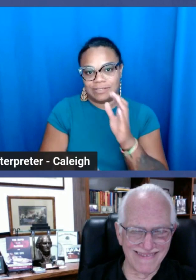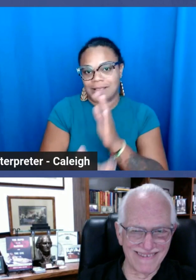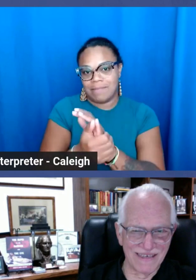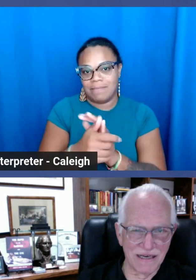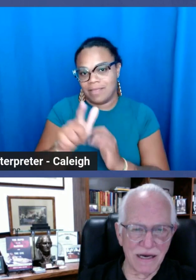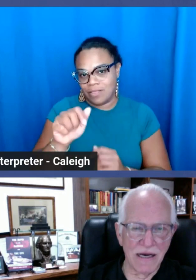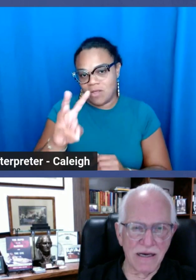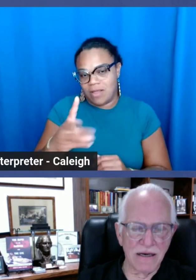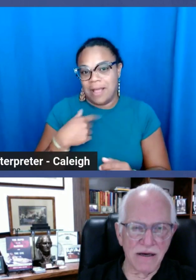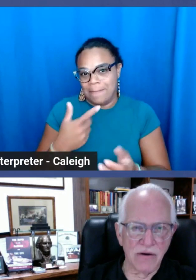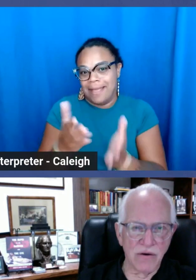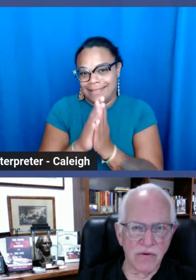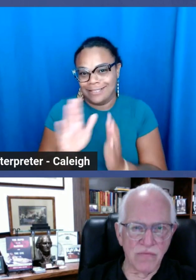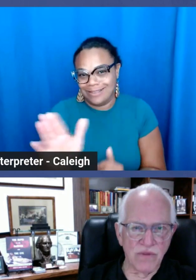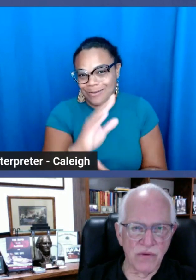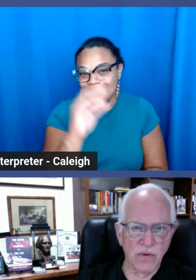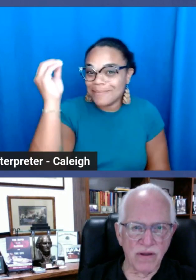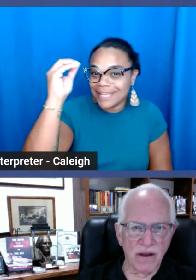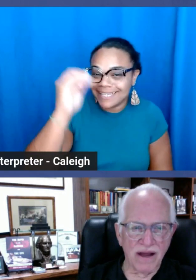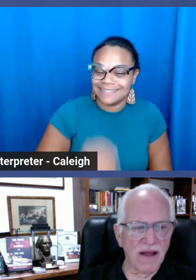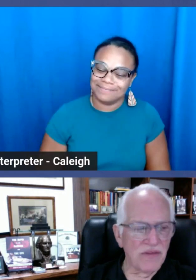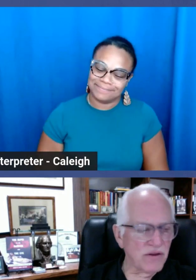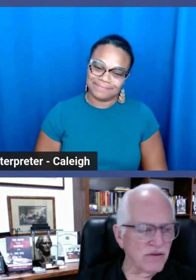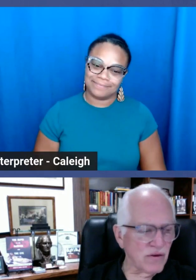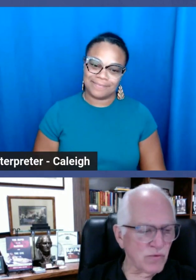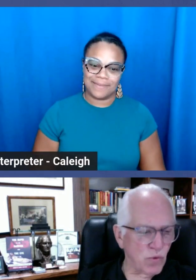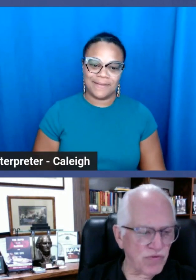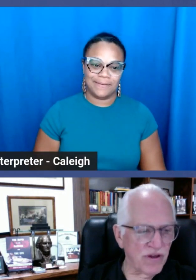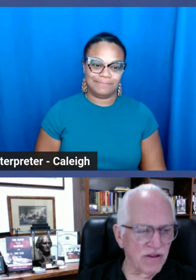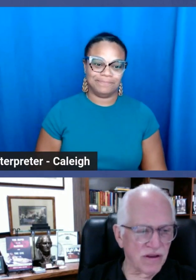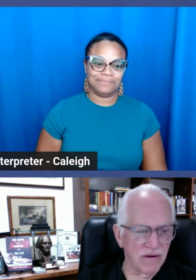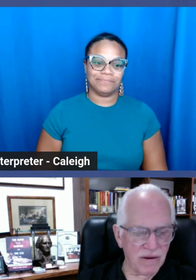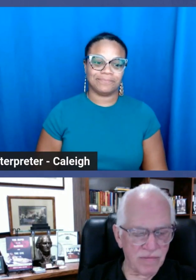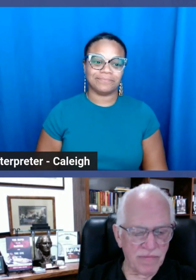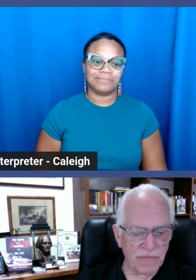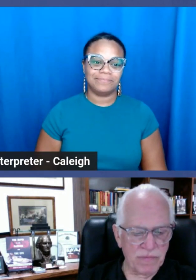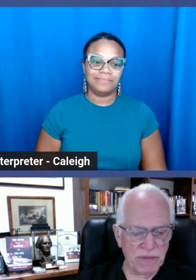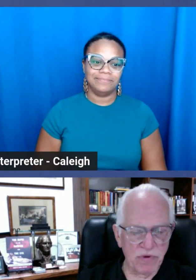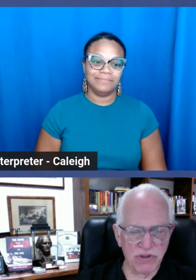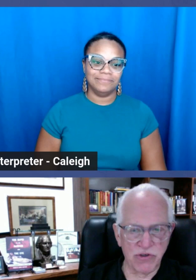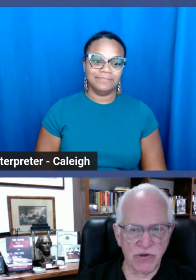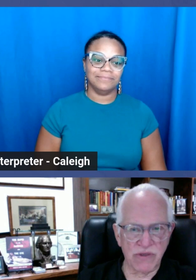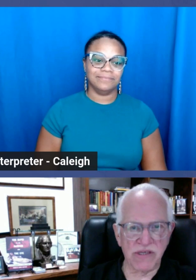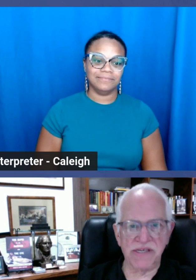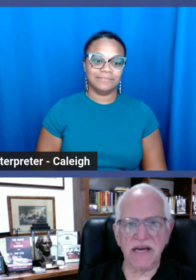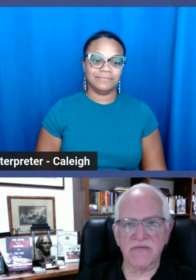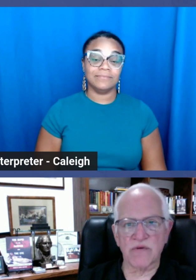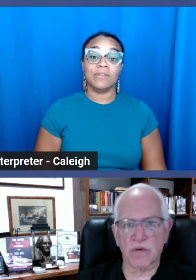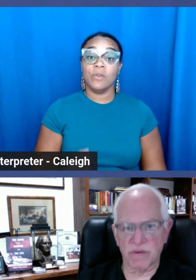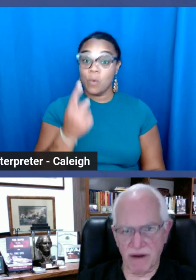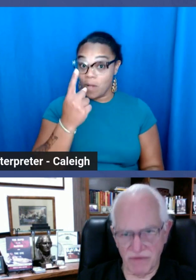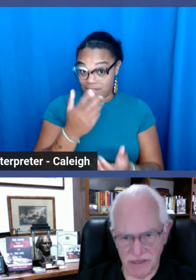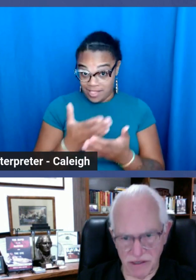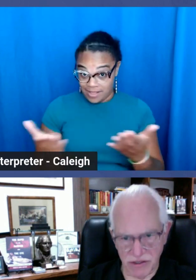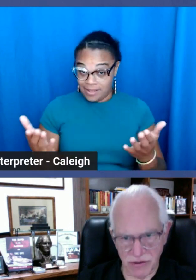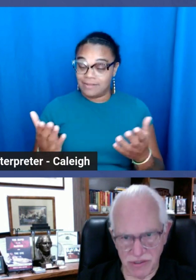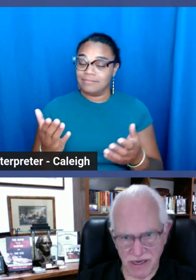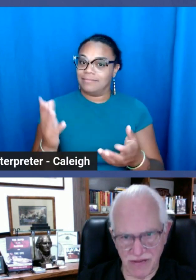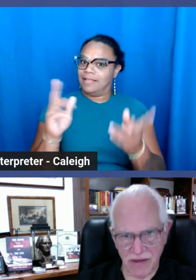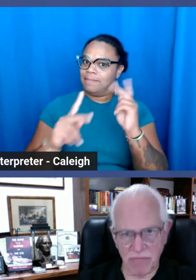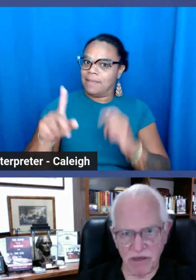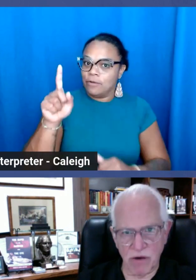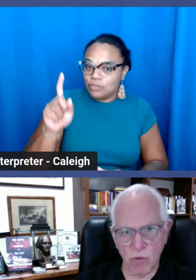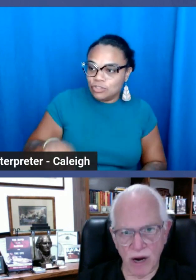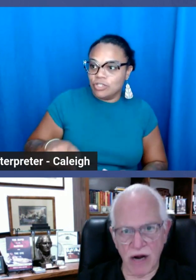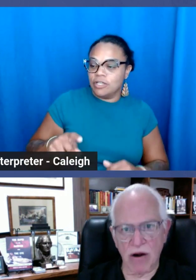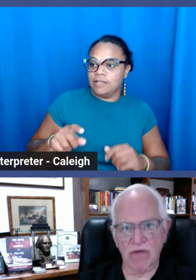your opinions. Well, I think the one thing that people should do is just stay informed about these issues. I